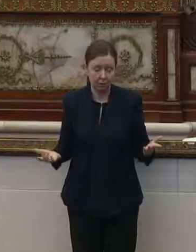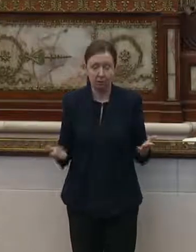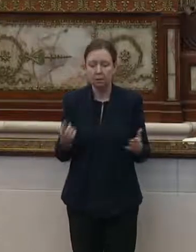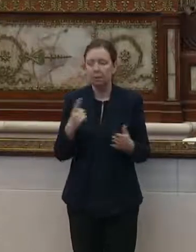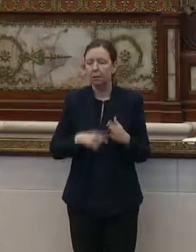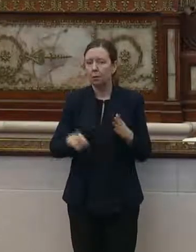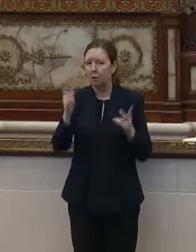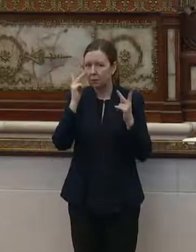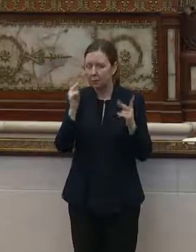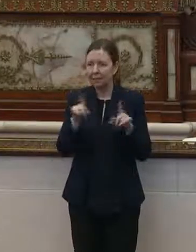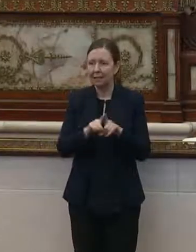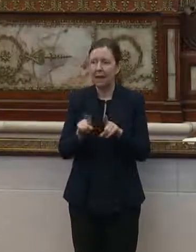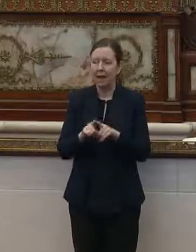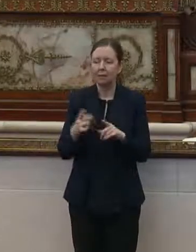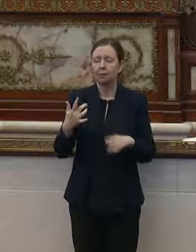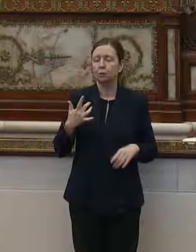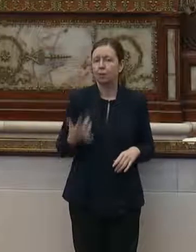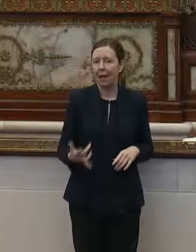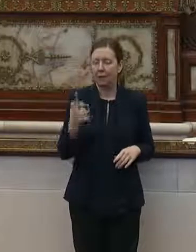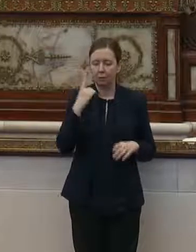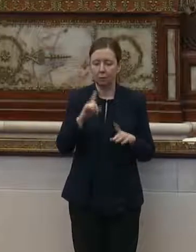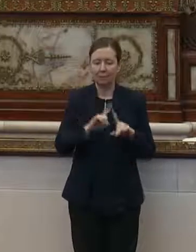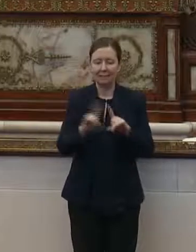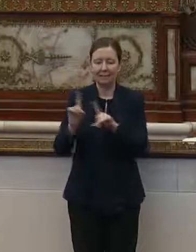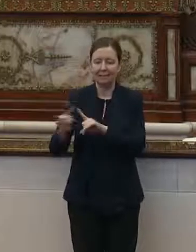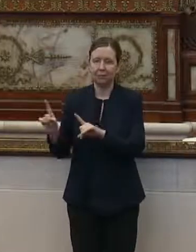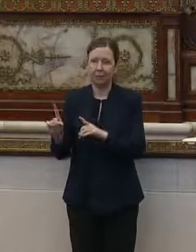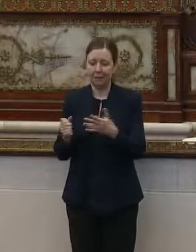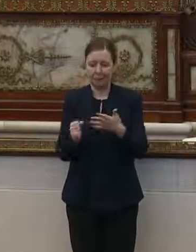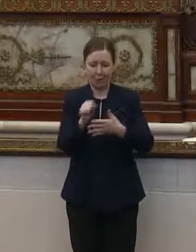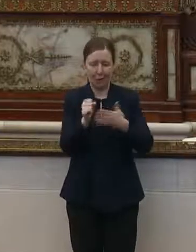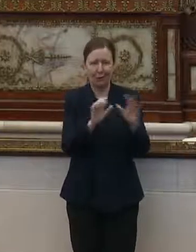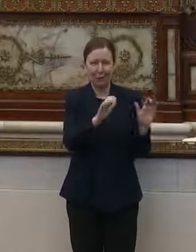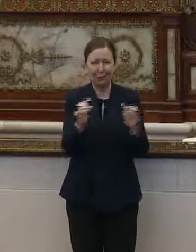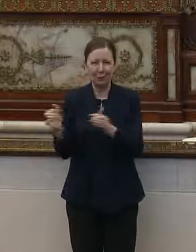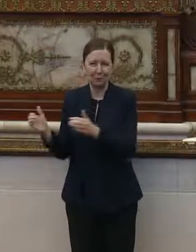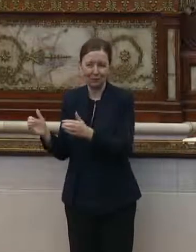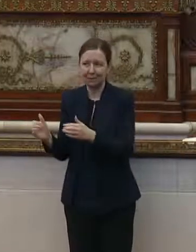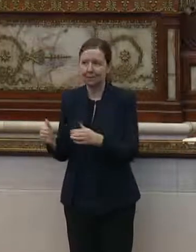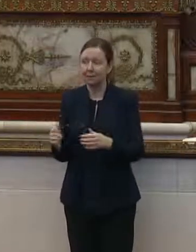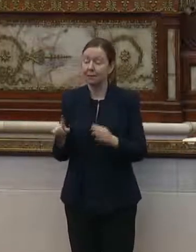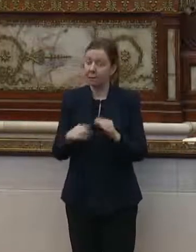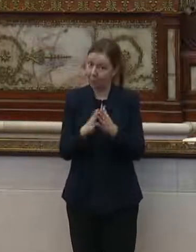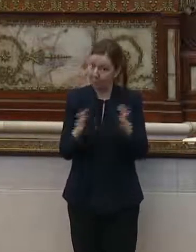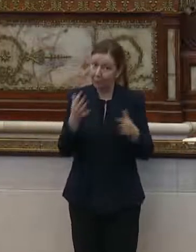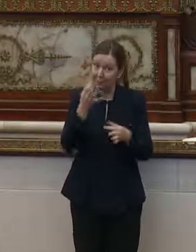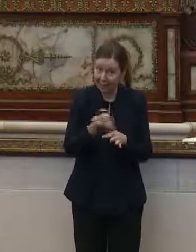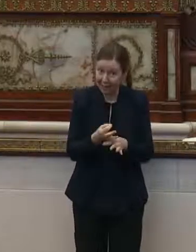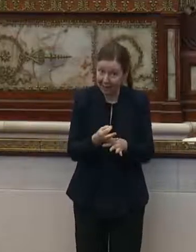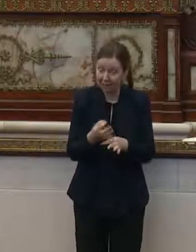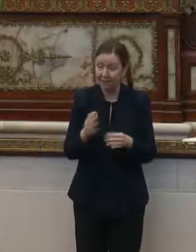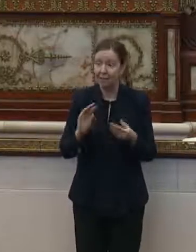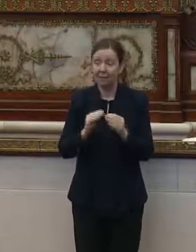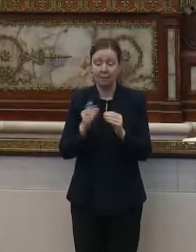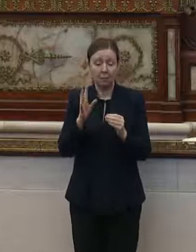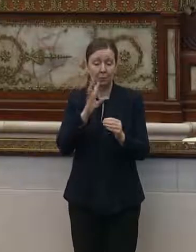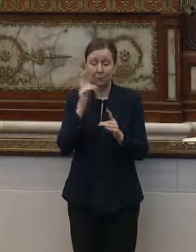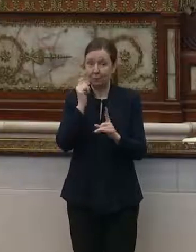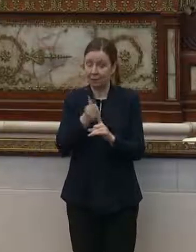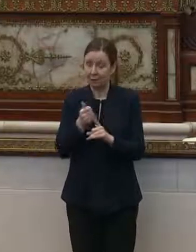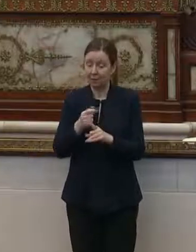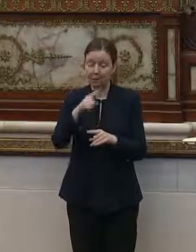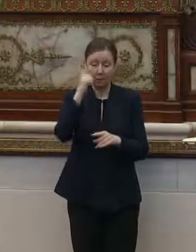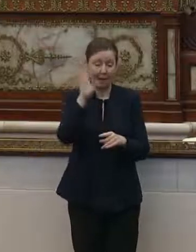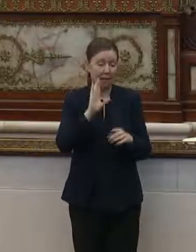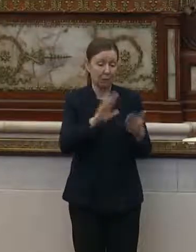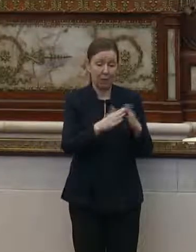you seeing as a trend for the different constituencies? Again, this is about public faith. The numbers speak for themselves. Black and